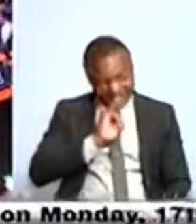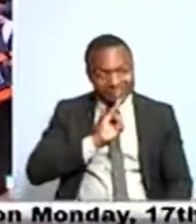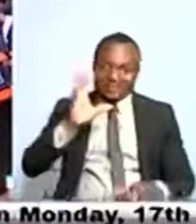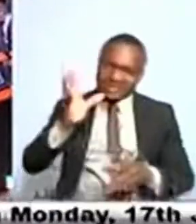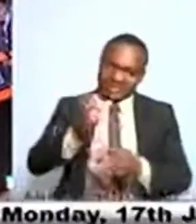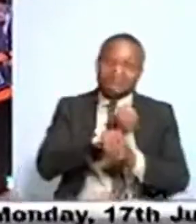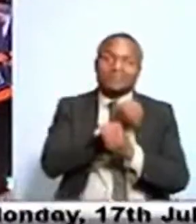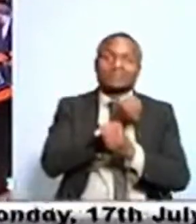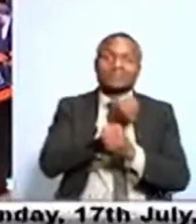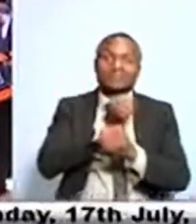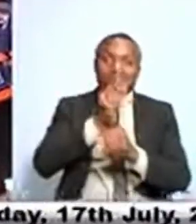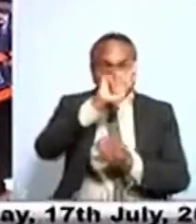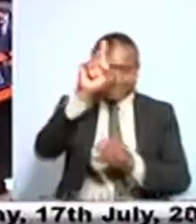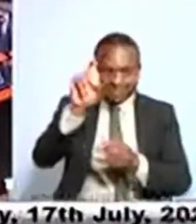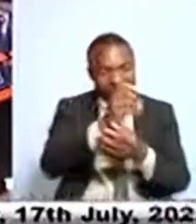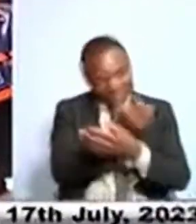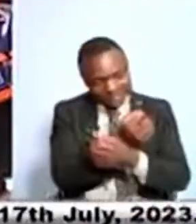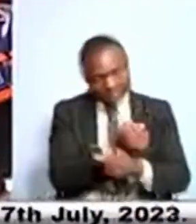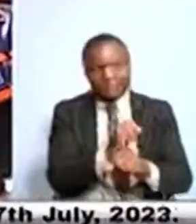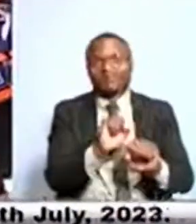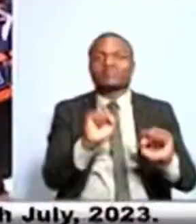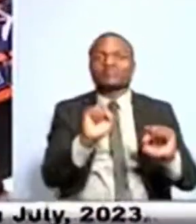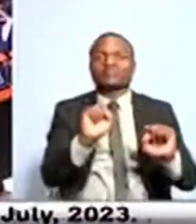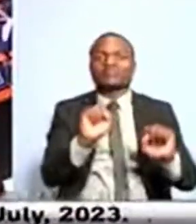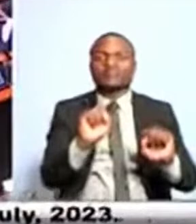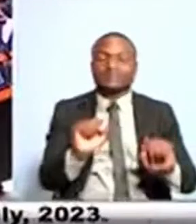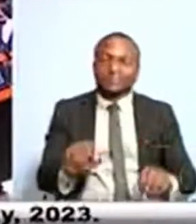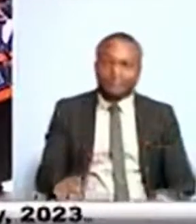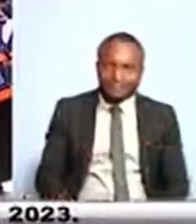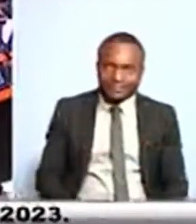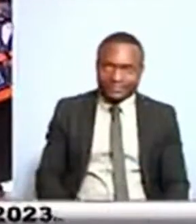have it. The question is resolved in the affirmative.